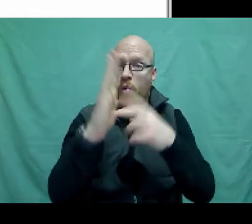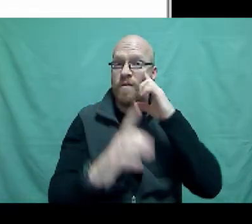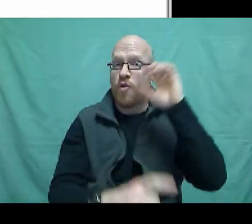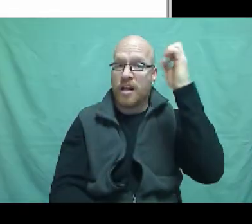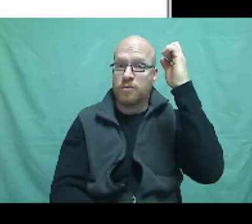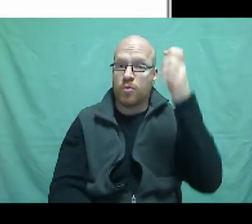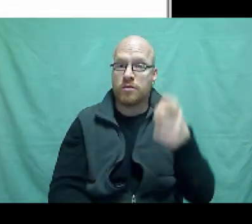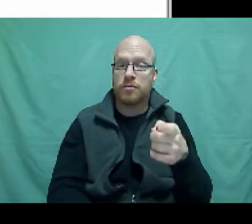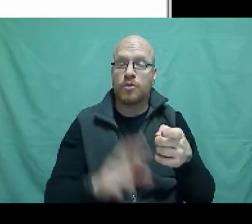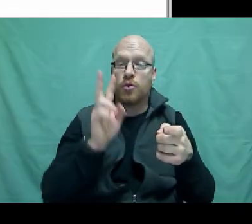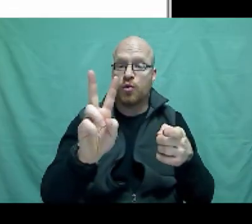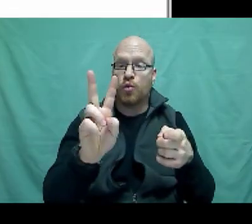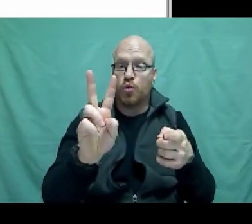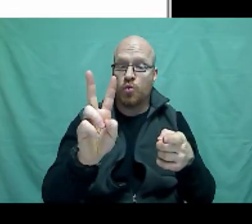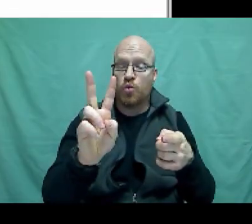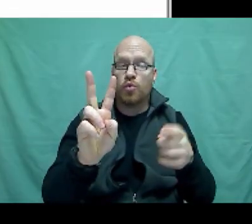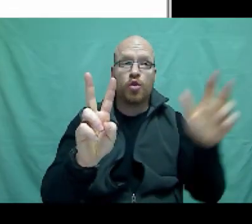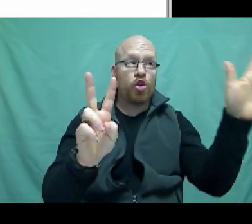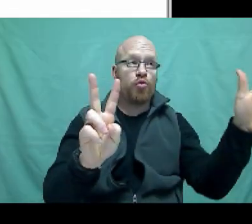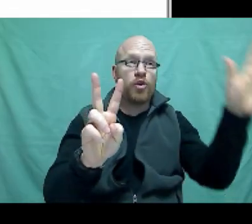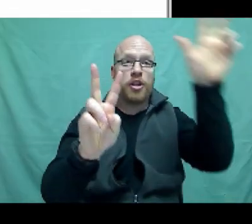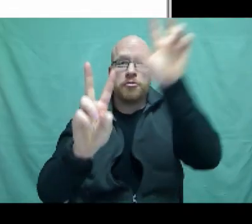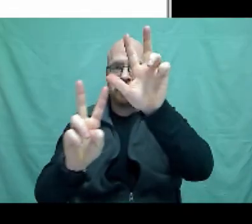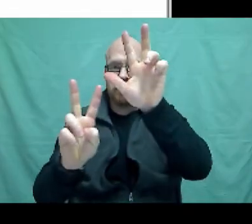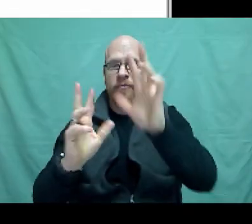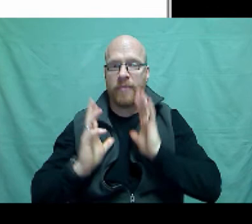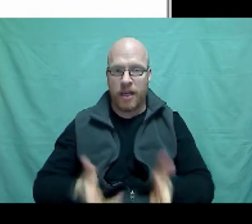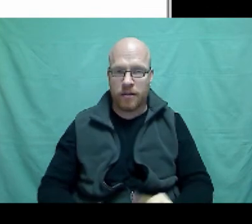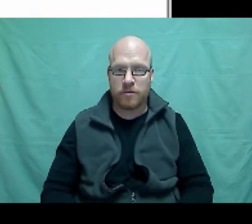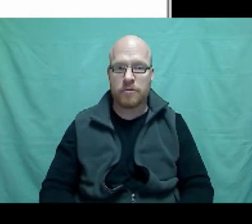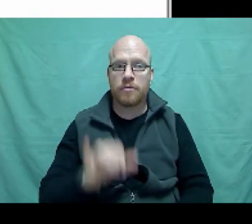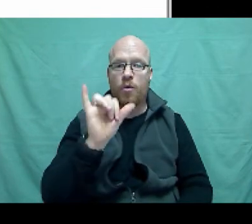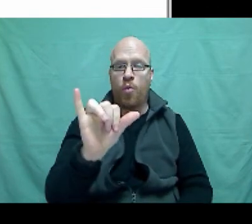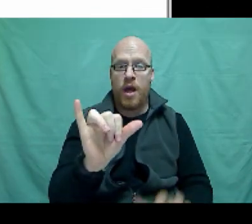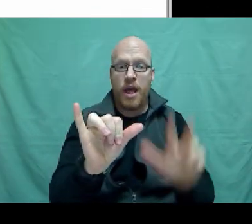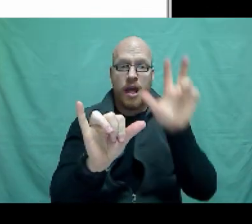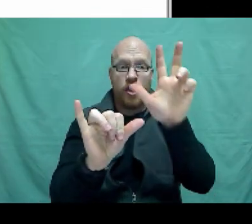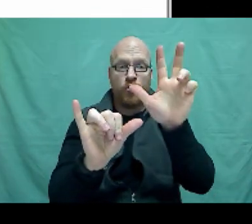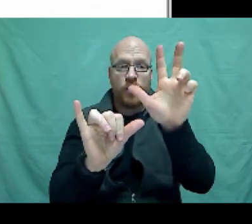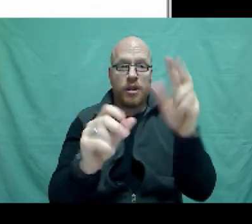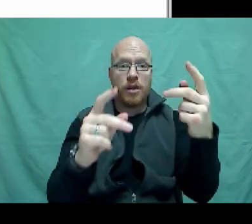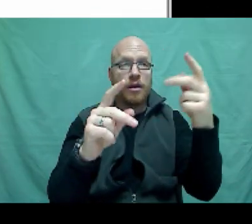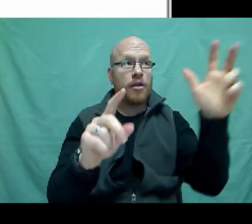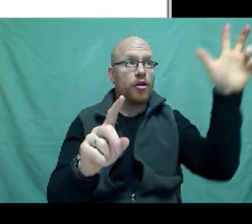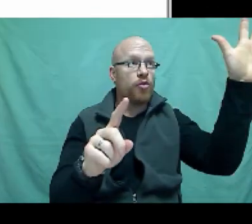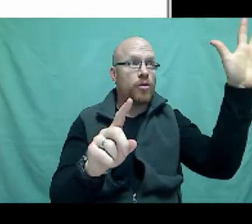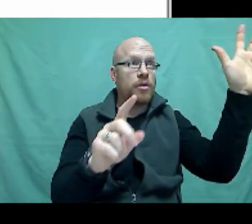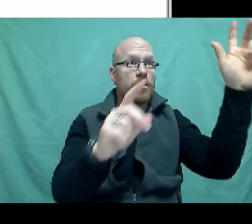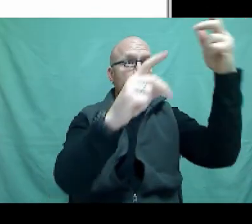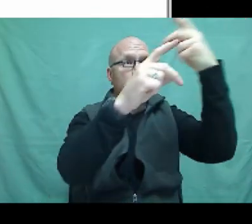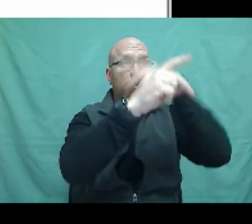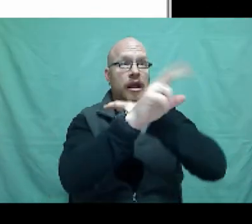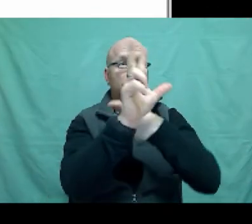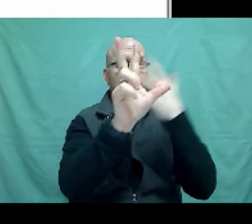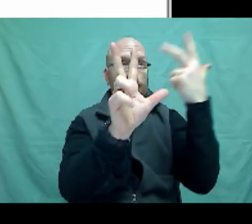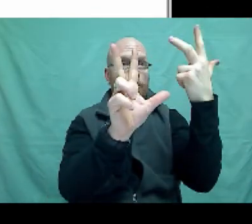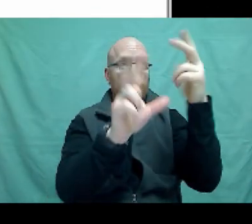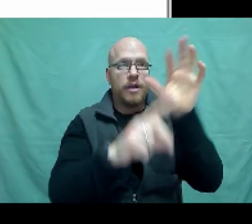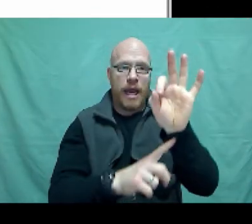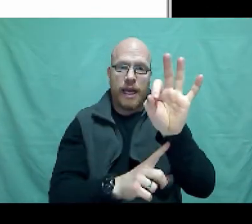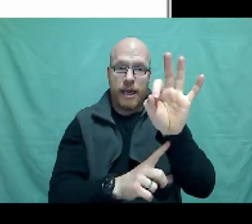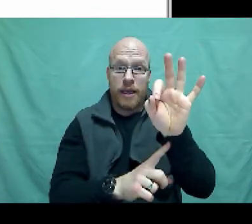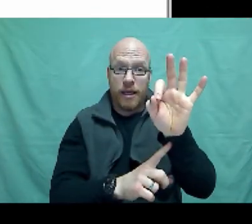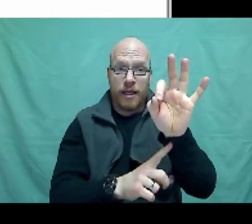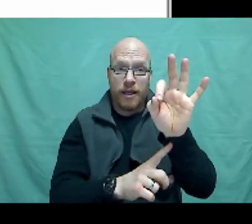Remember our power rule for exponents. 2 to the 3rd power, y cubed to the 3rd